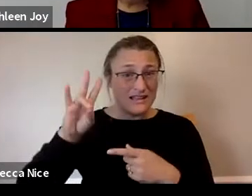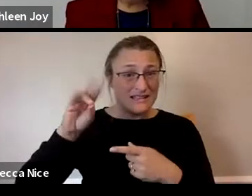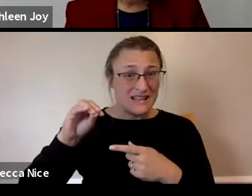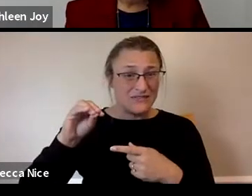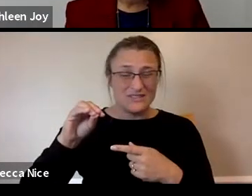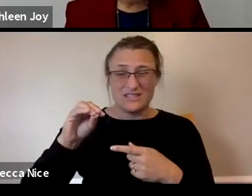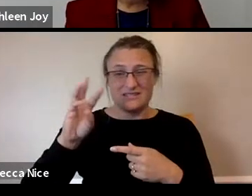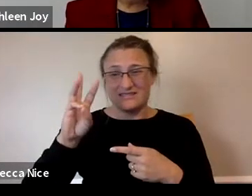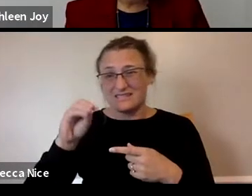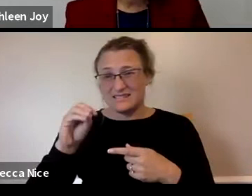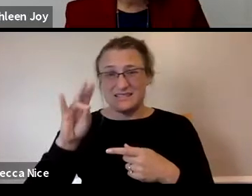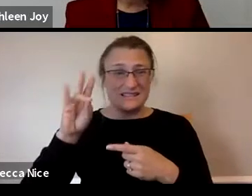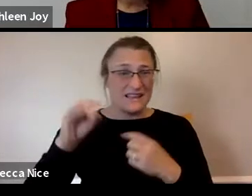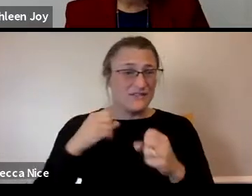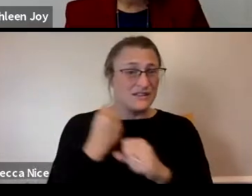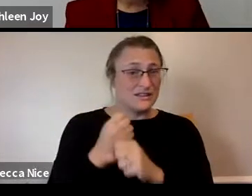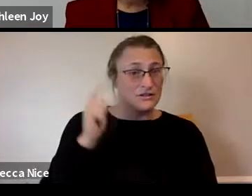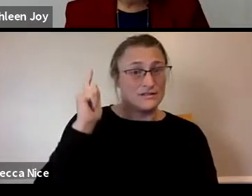60 years later.